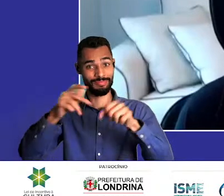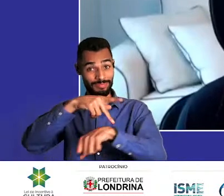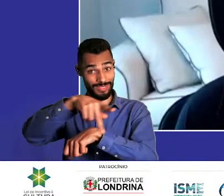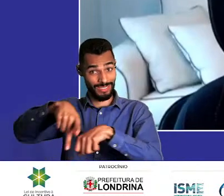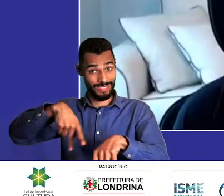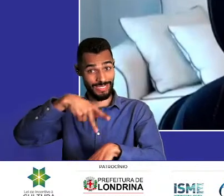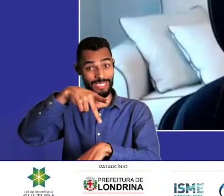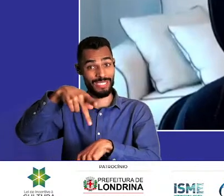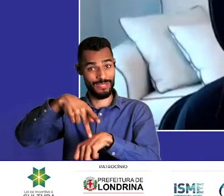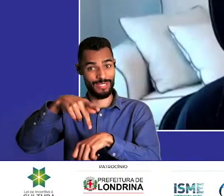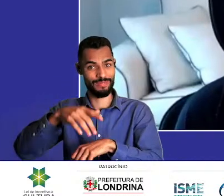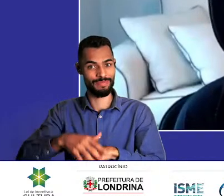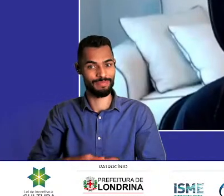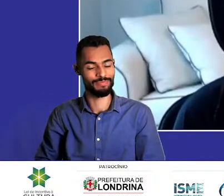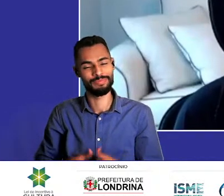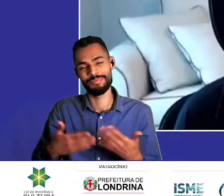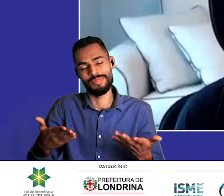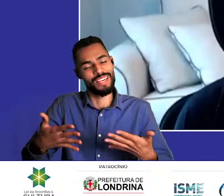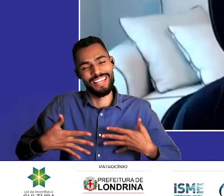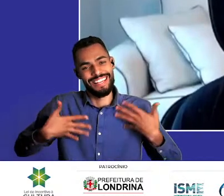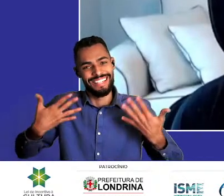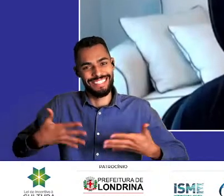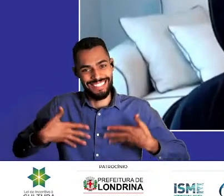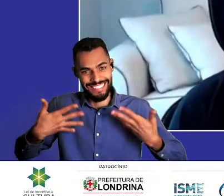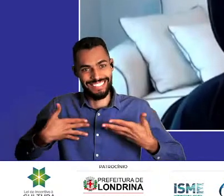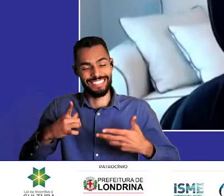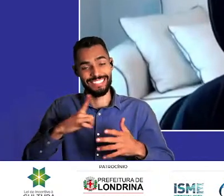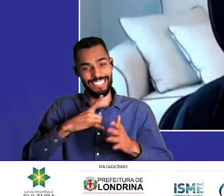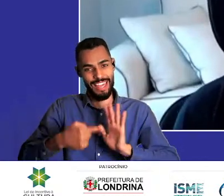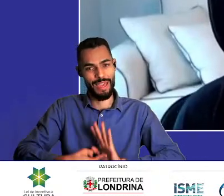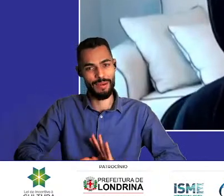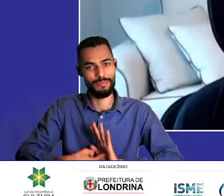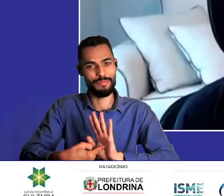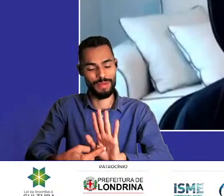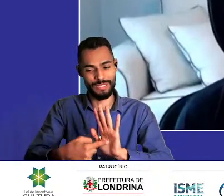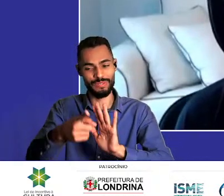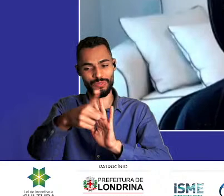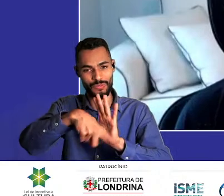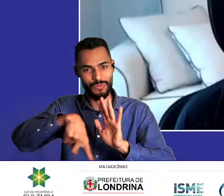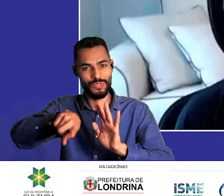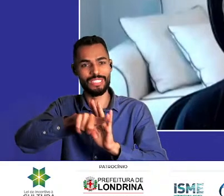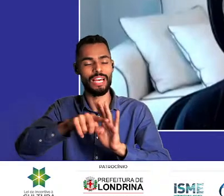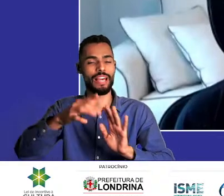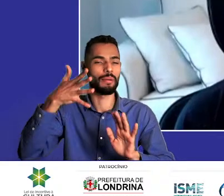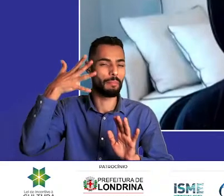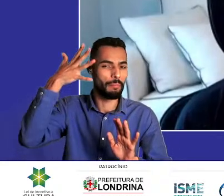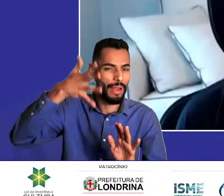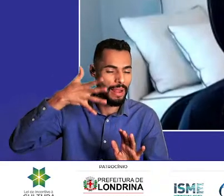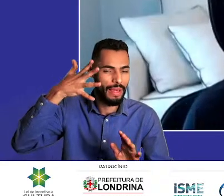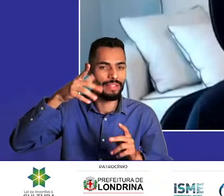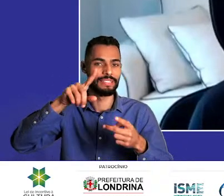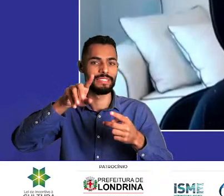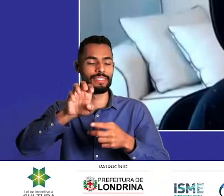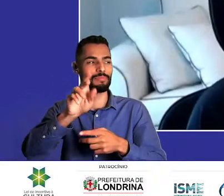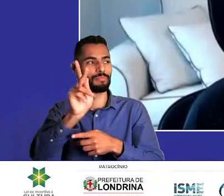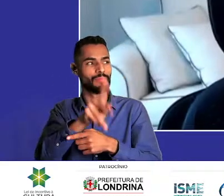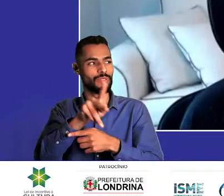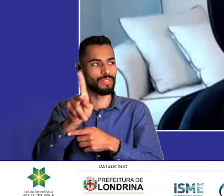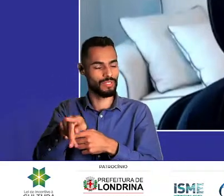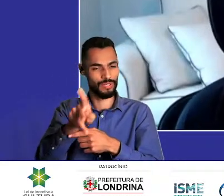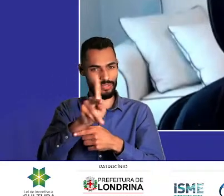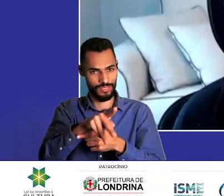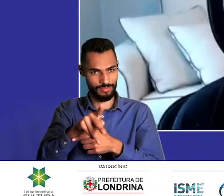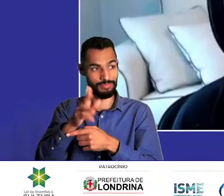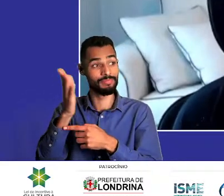honor to introduce this keynote speaker, Professor Emily Acuno, who, at the end, will